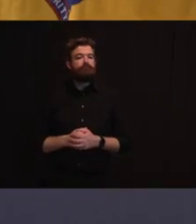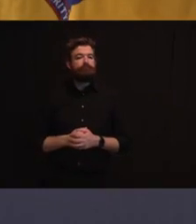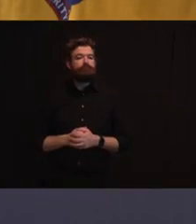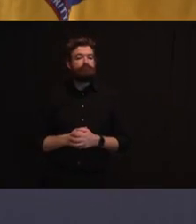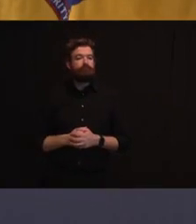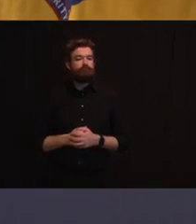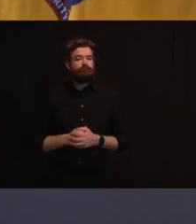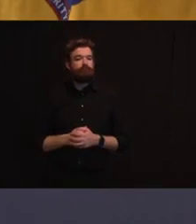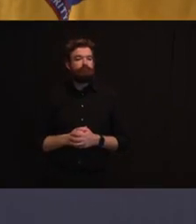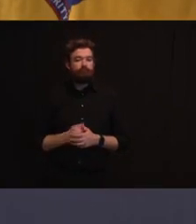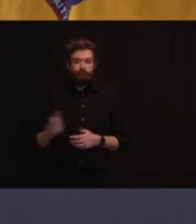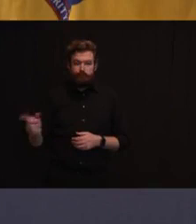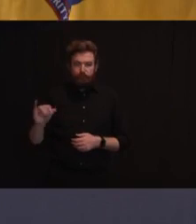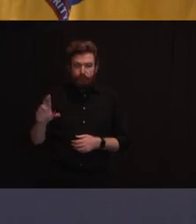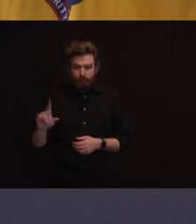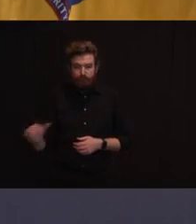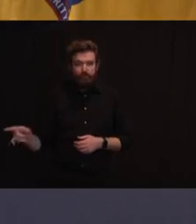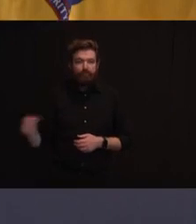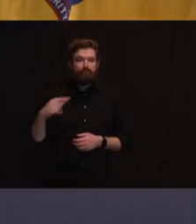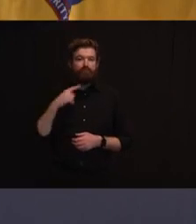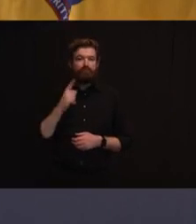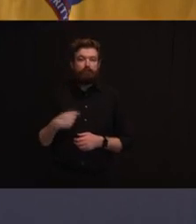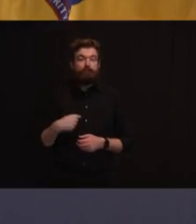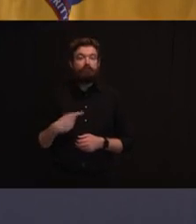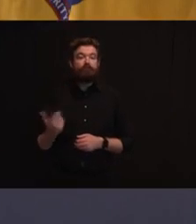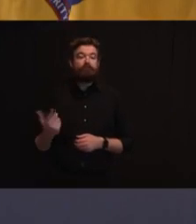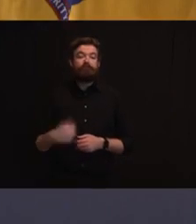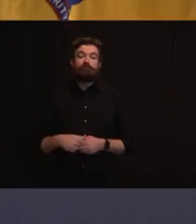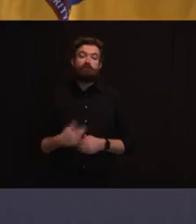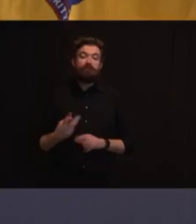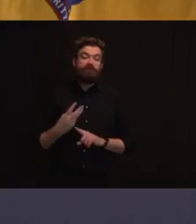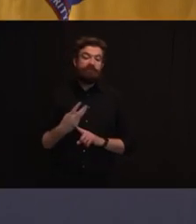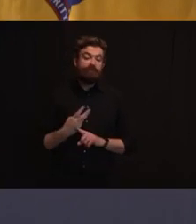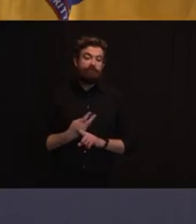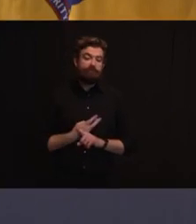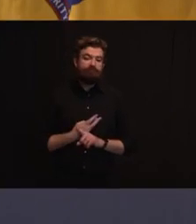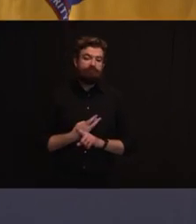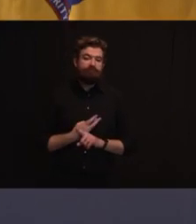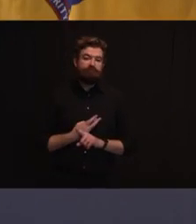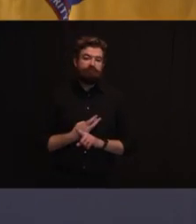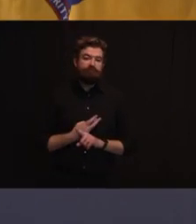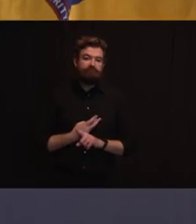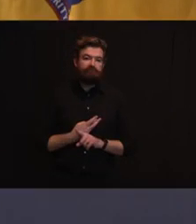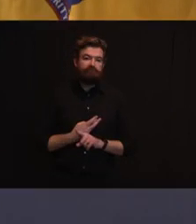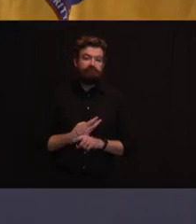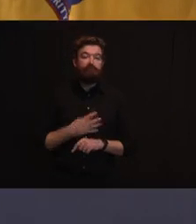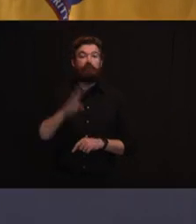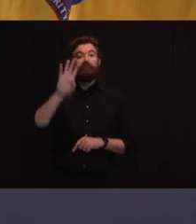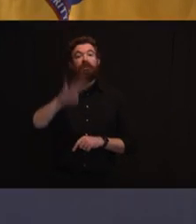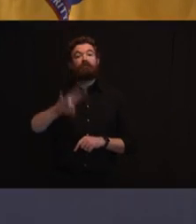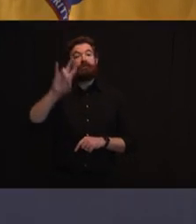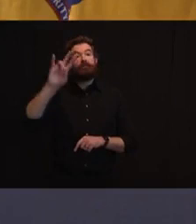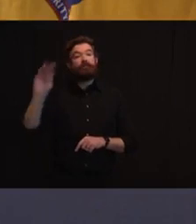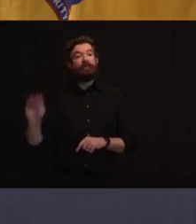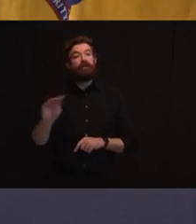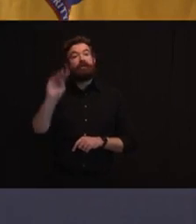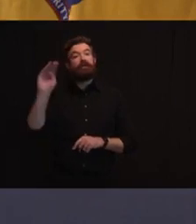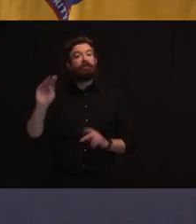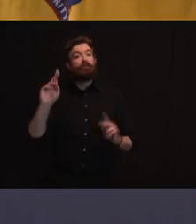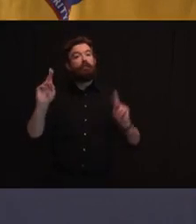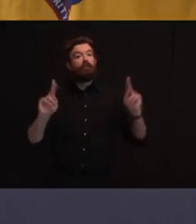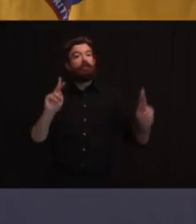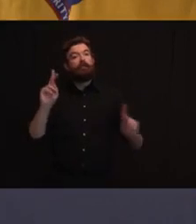months has been saying, within 6 months, getting 4.7 adults vaccinated. That I'm not off of that yet, but